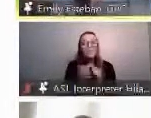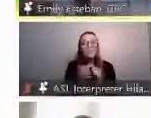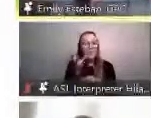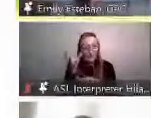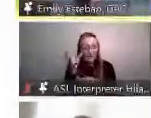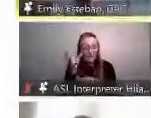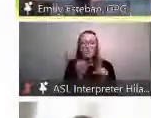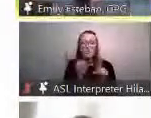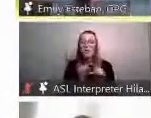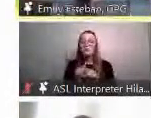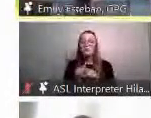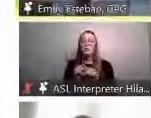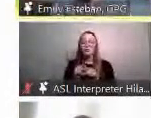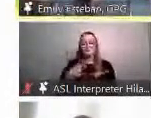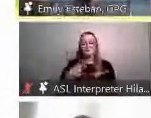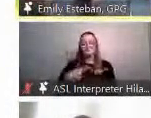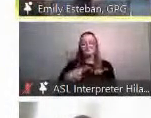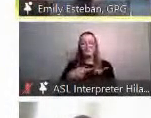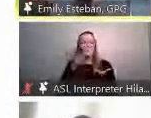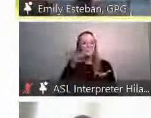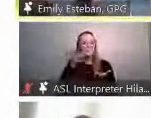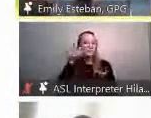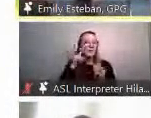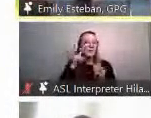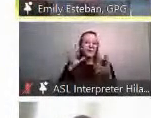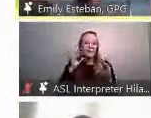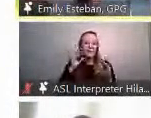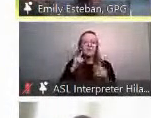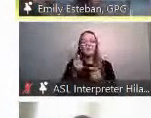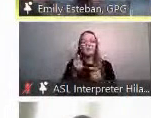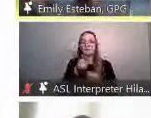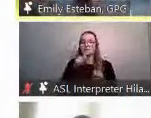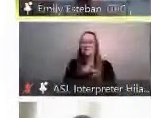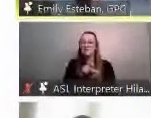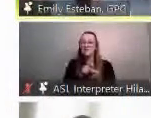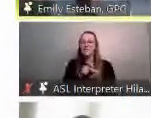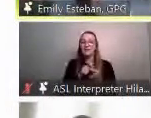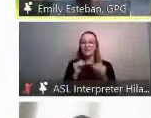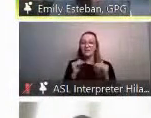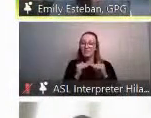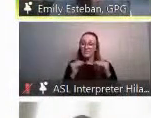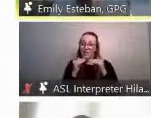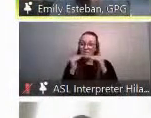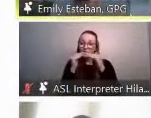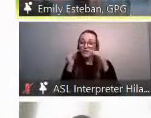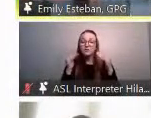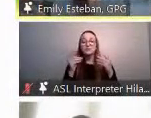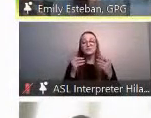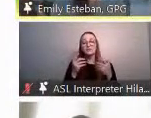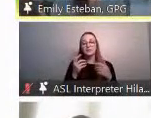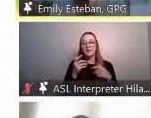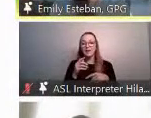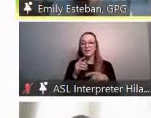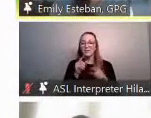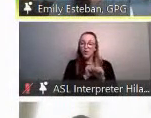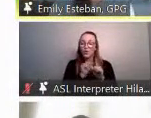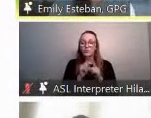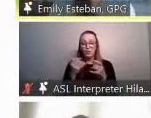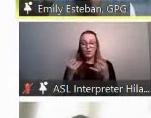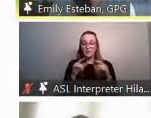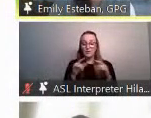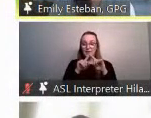the parent expectation of certain academic benchmarks, thinking through what play-based learning means to audiences that may not know what that